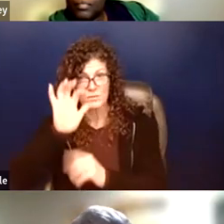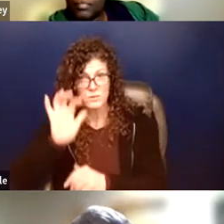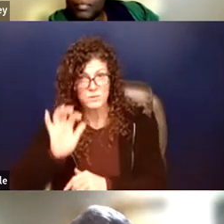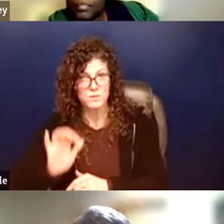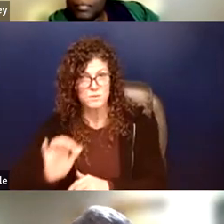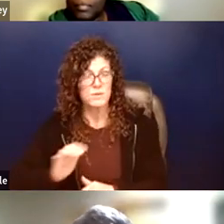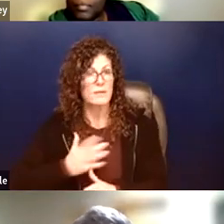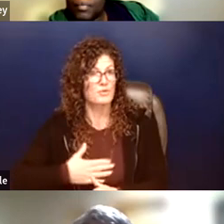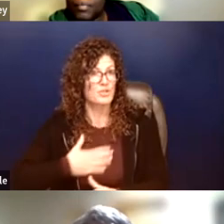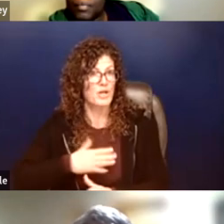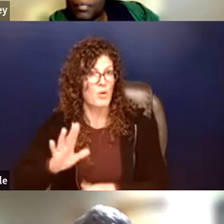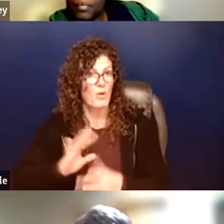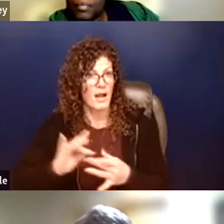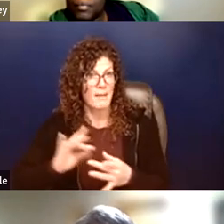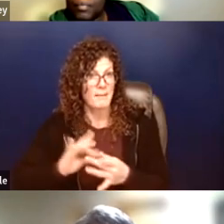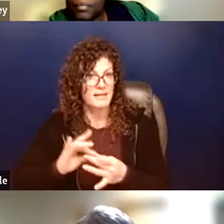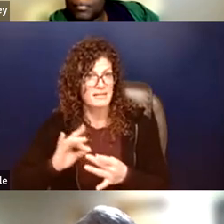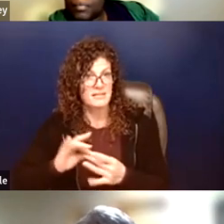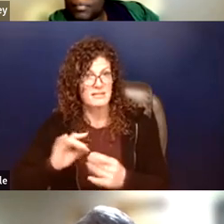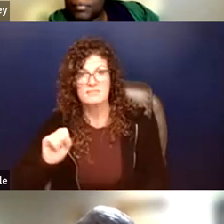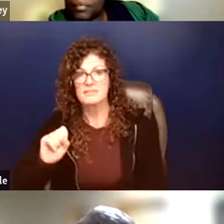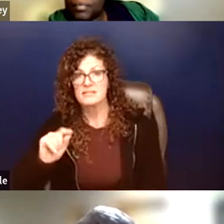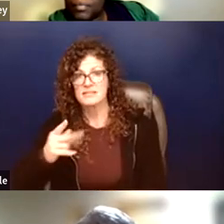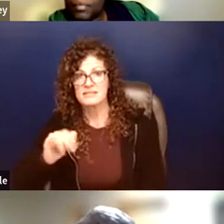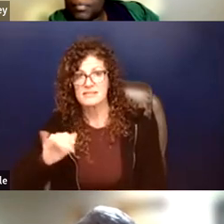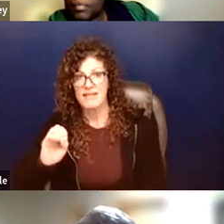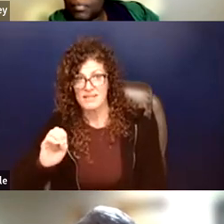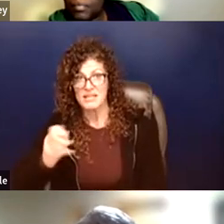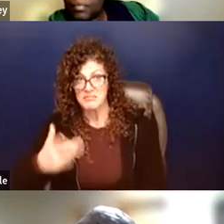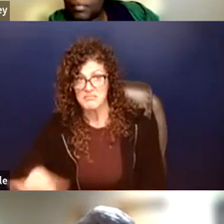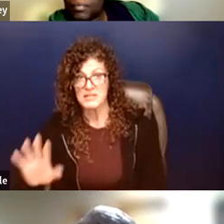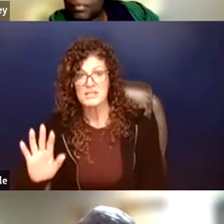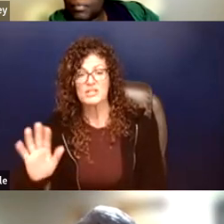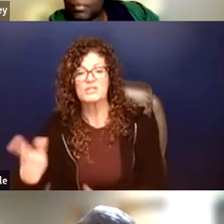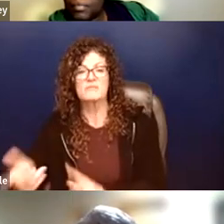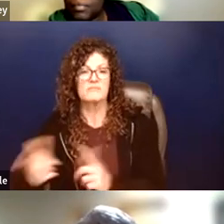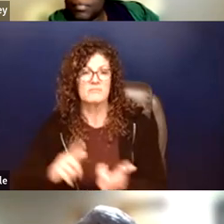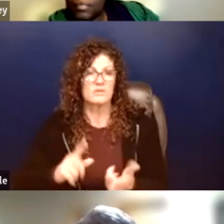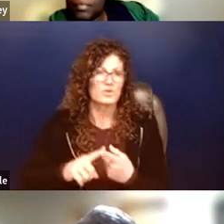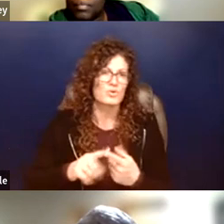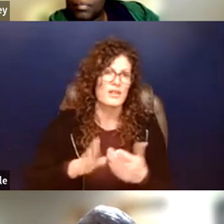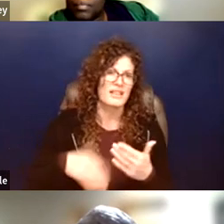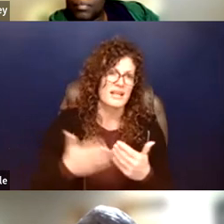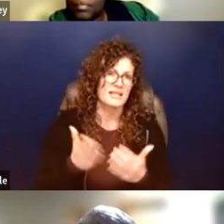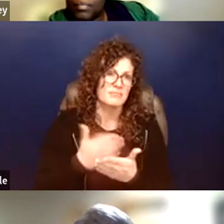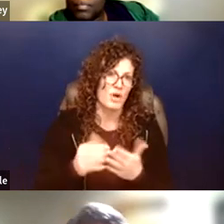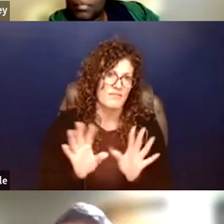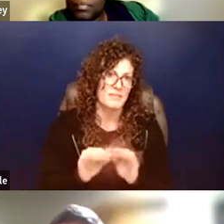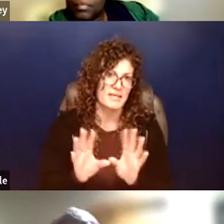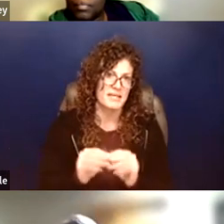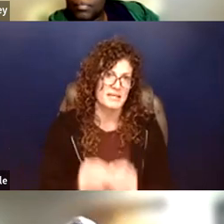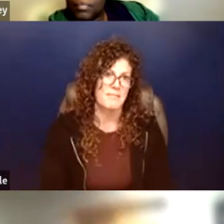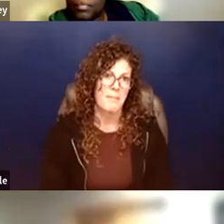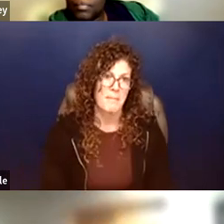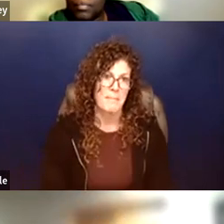comments. So after Stephanie, I am going to transition us to the next portion of our meeting.